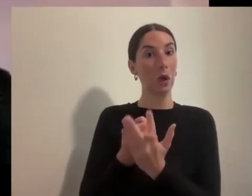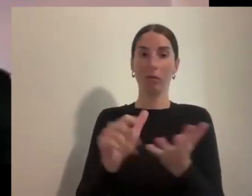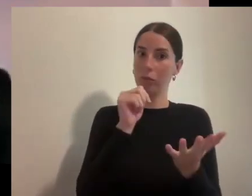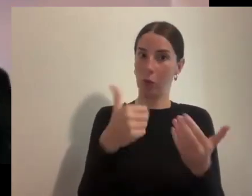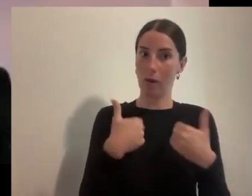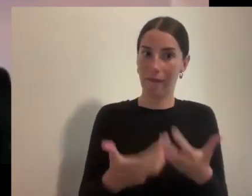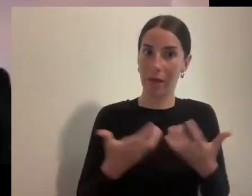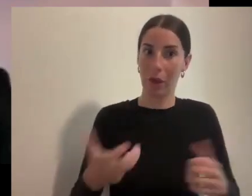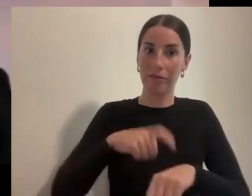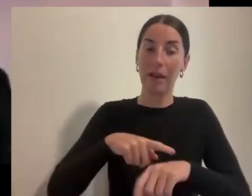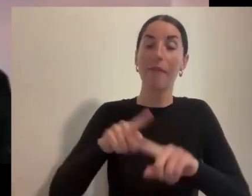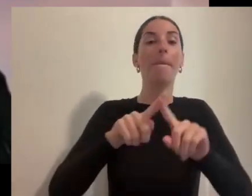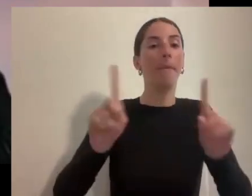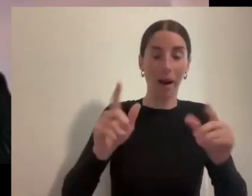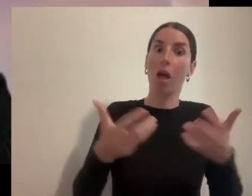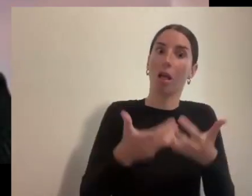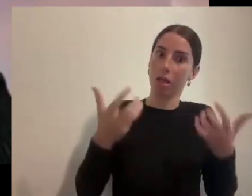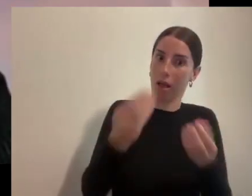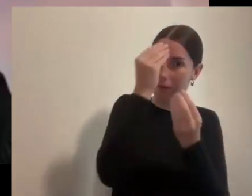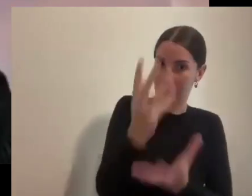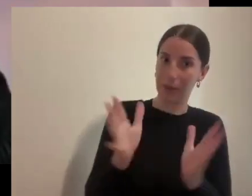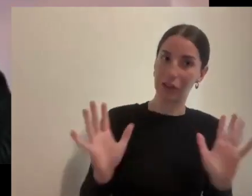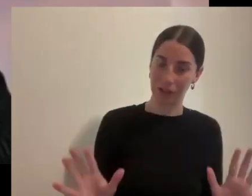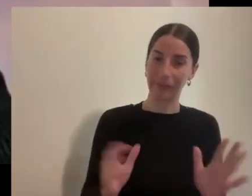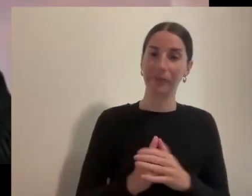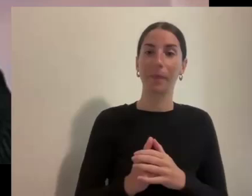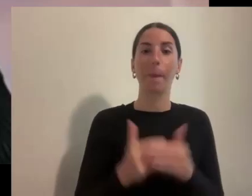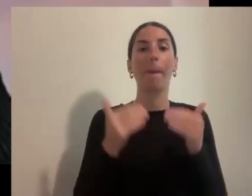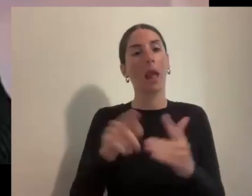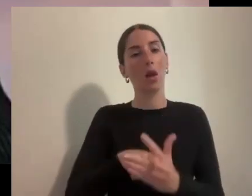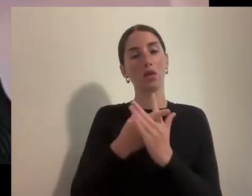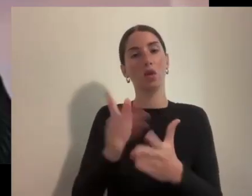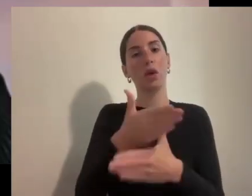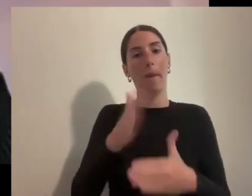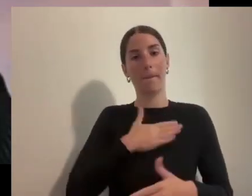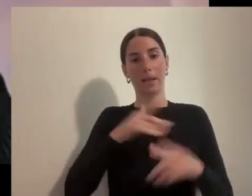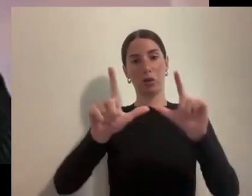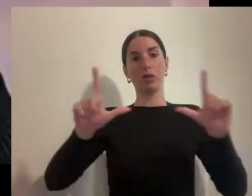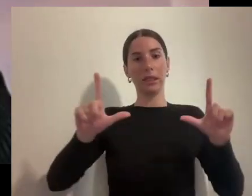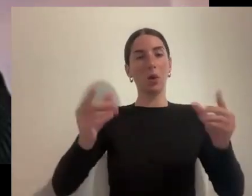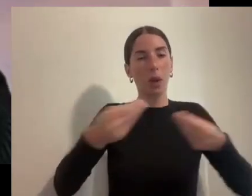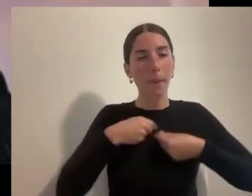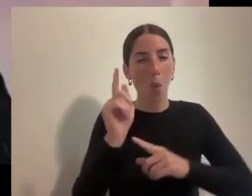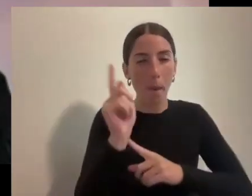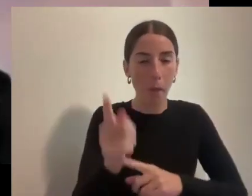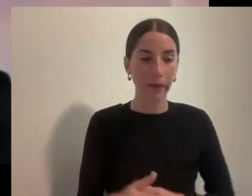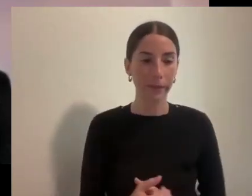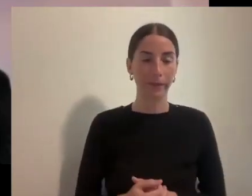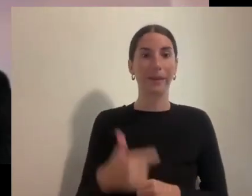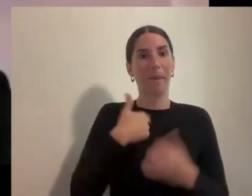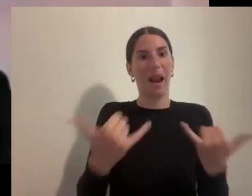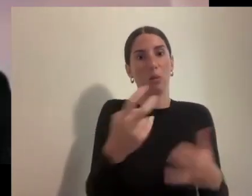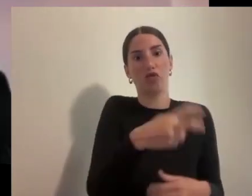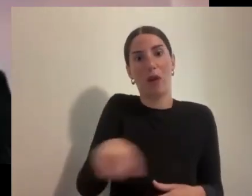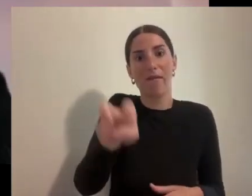lot of time, but we do have a lot of material. So I'm going to start sharing my screen. Give me just a second because I'm traveling today. So